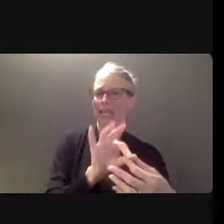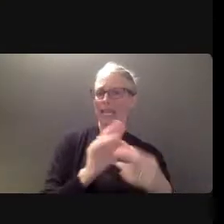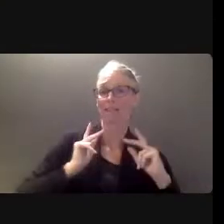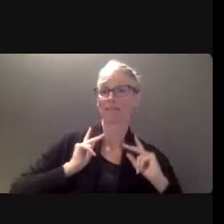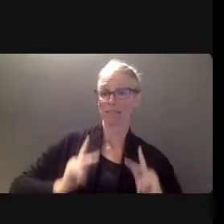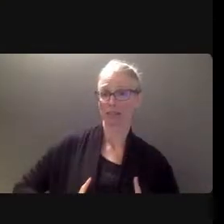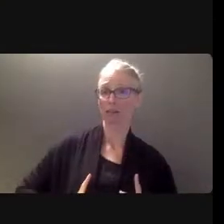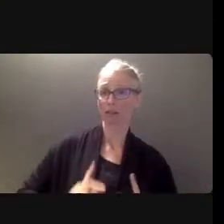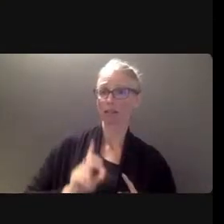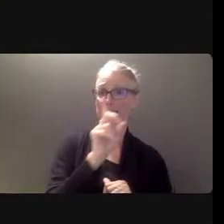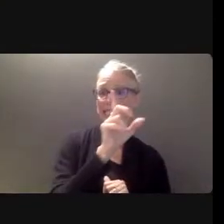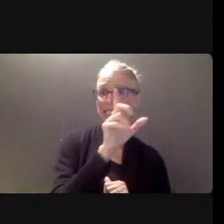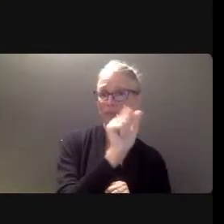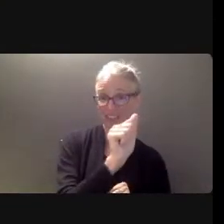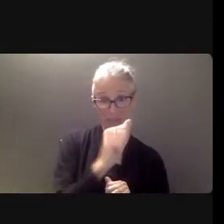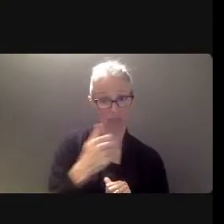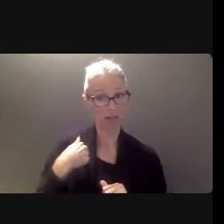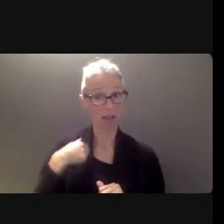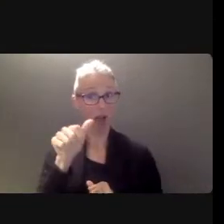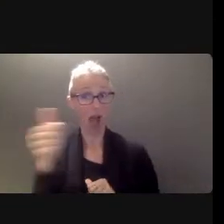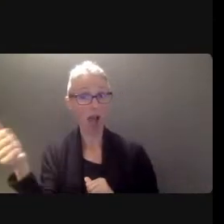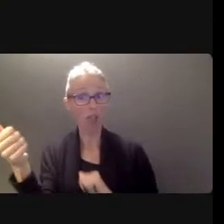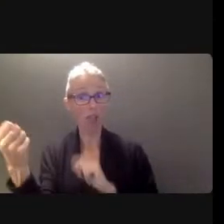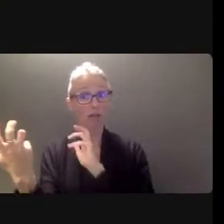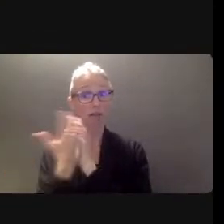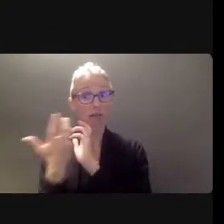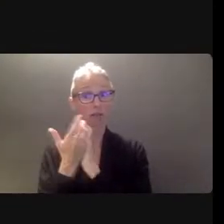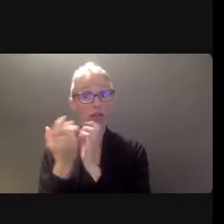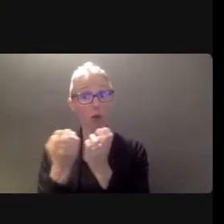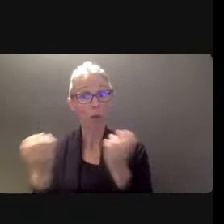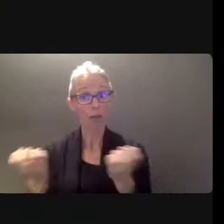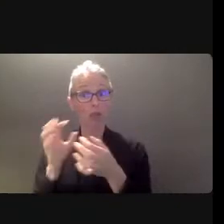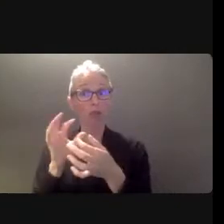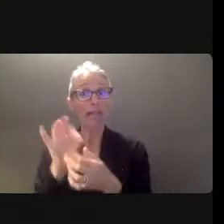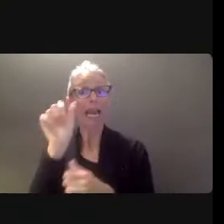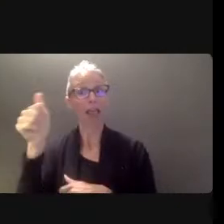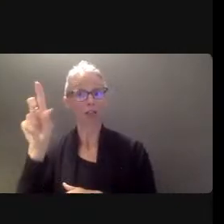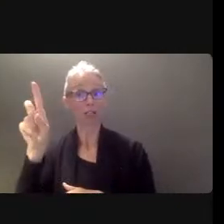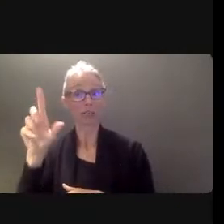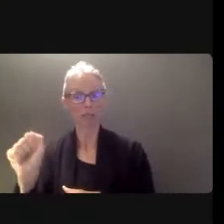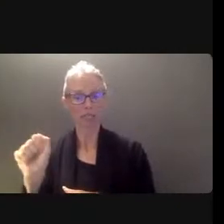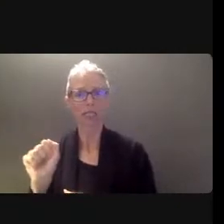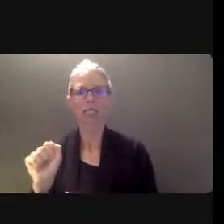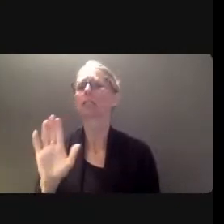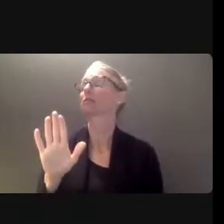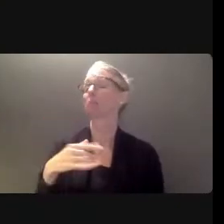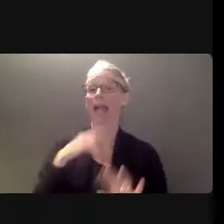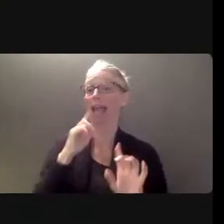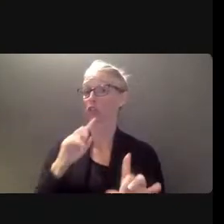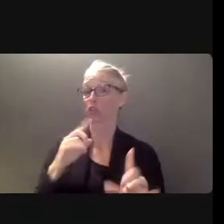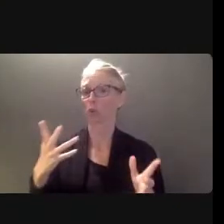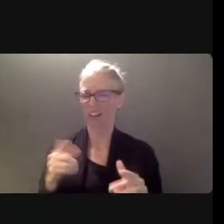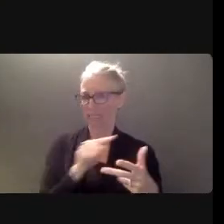And the answer to that is this is just a very small amount of the technology available.